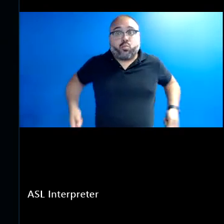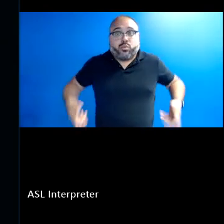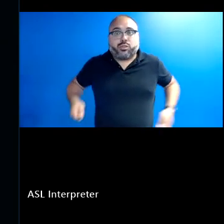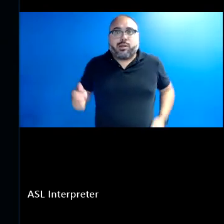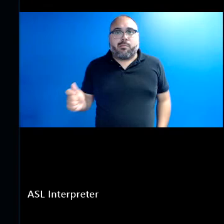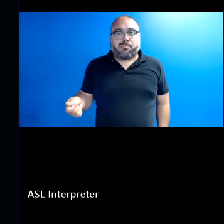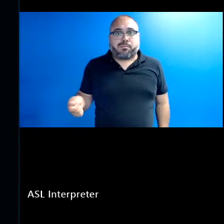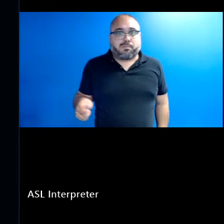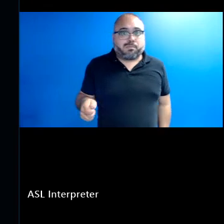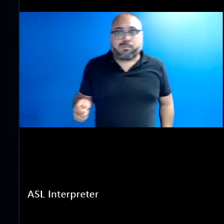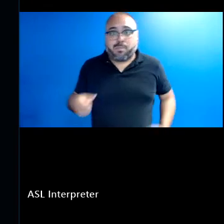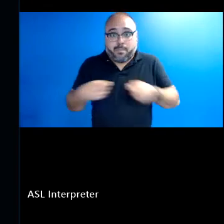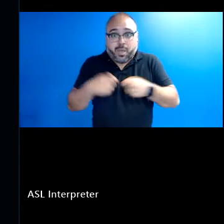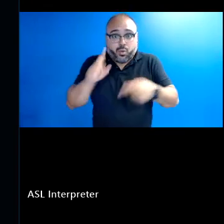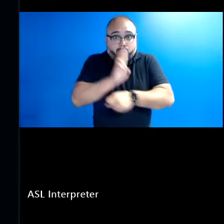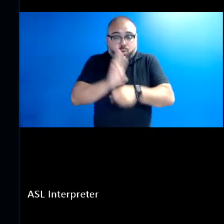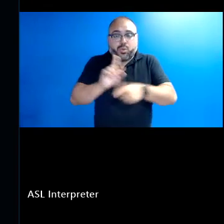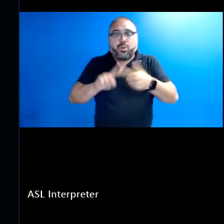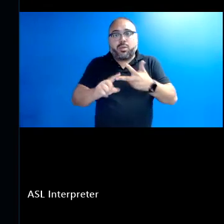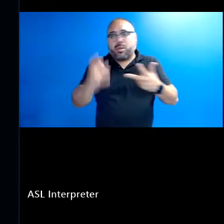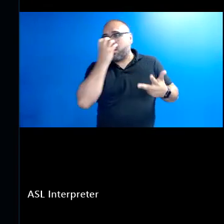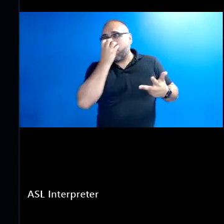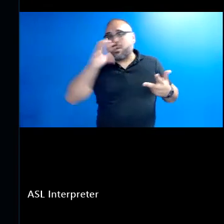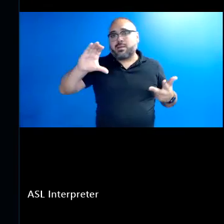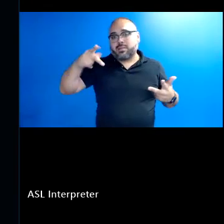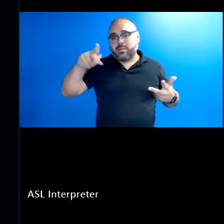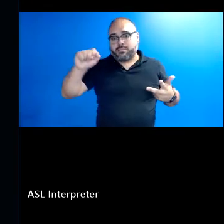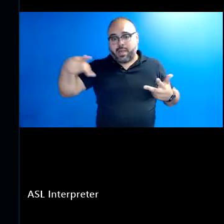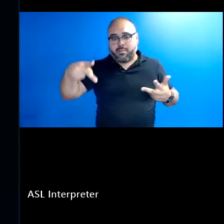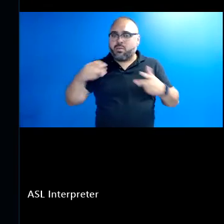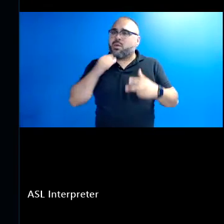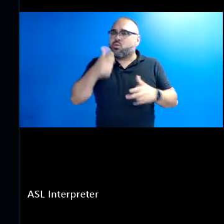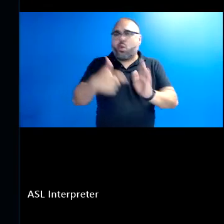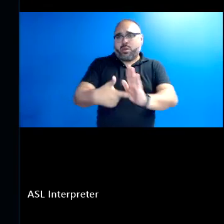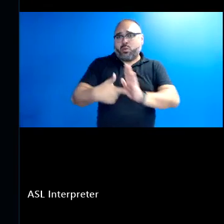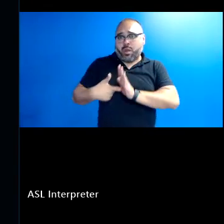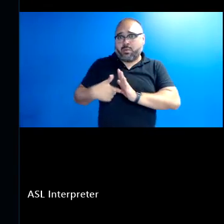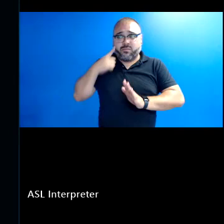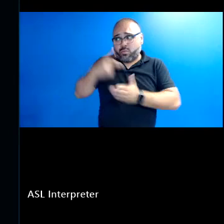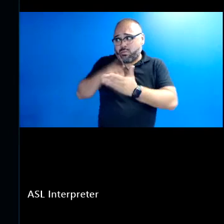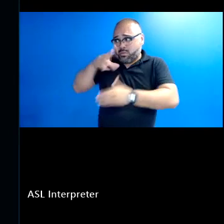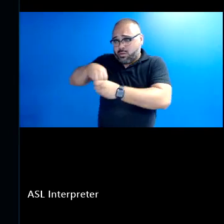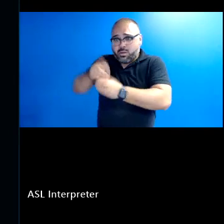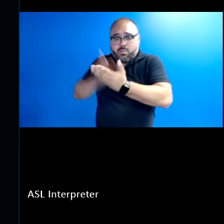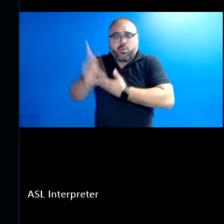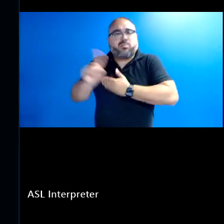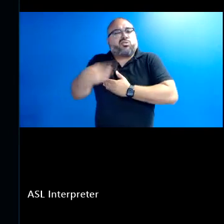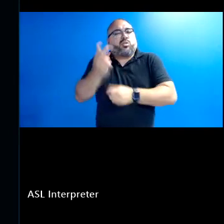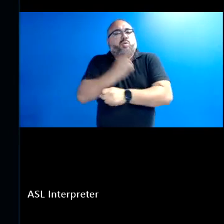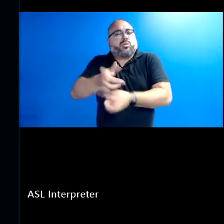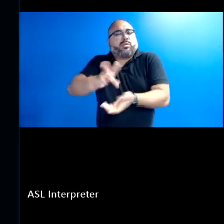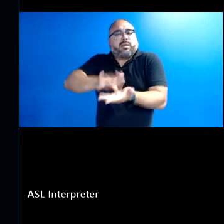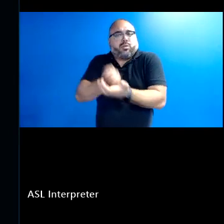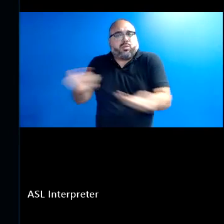machine. There is no income requirement, and the program helps offset electricity costs for customers that use medical equipment.